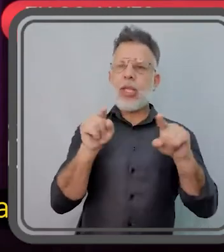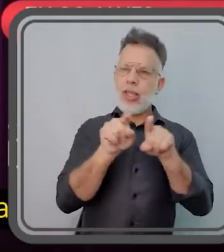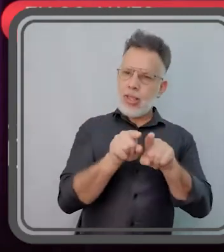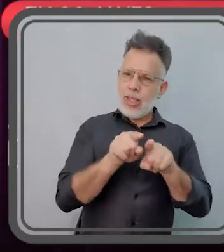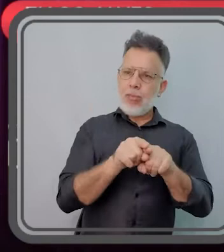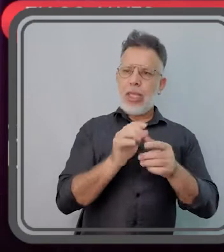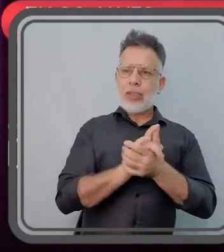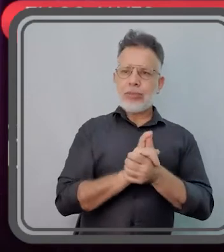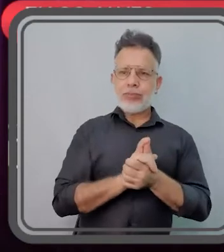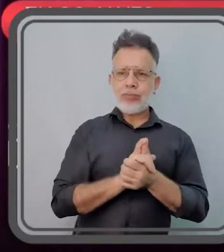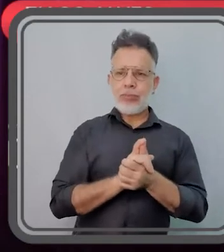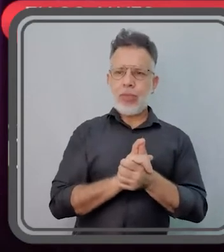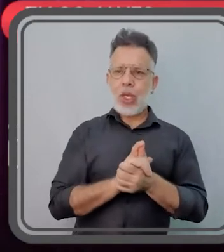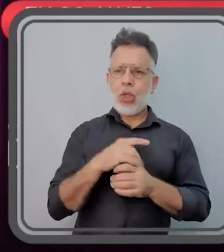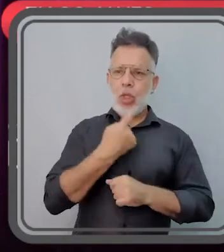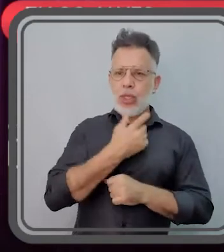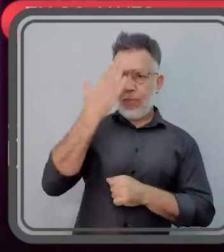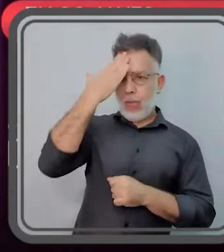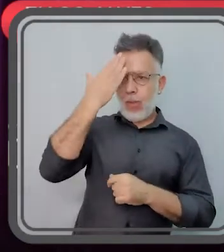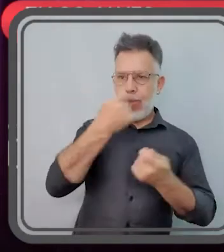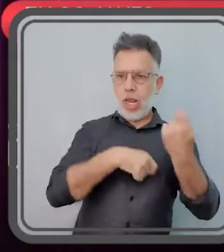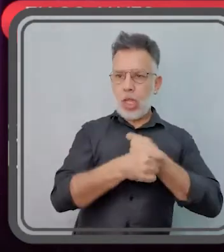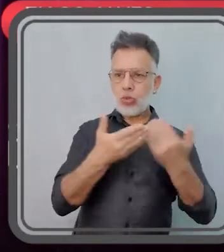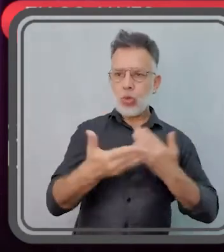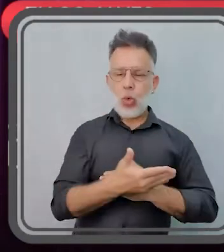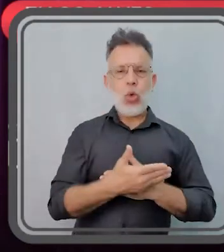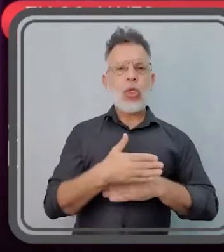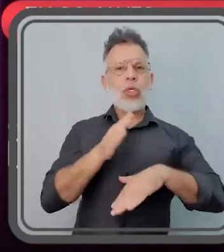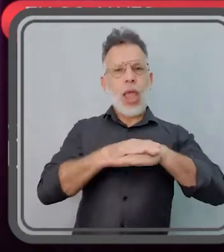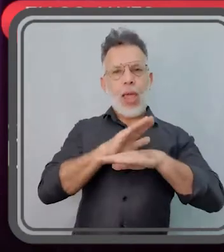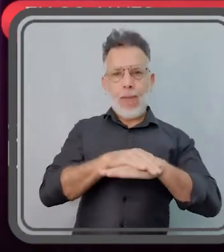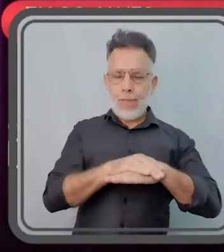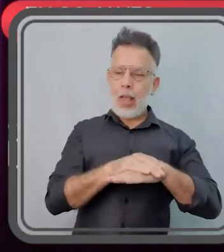training comes in, because we all know that in the market today,